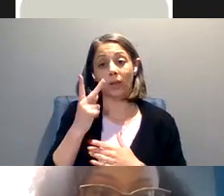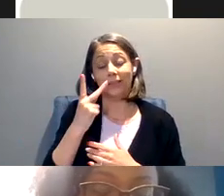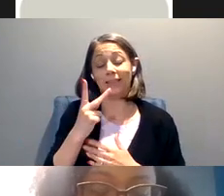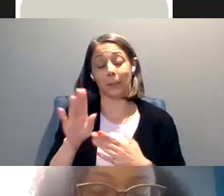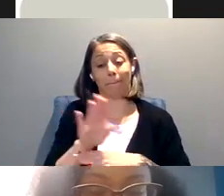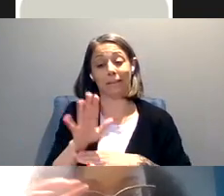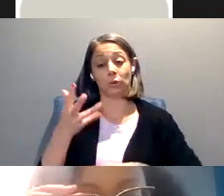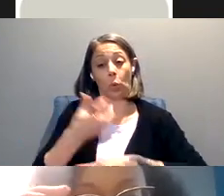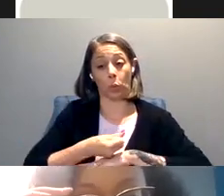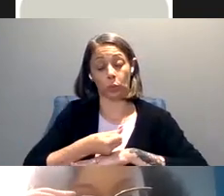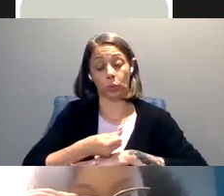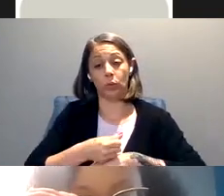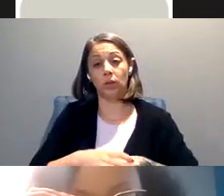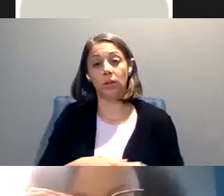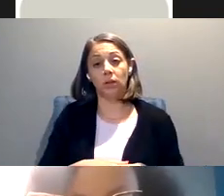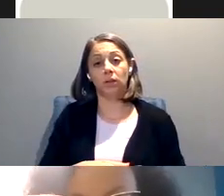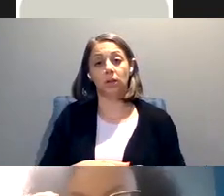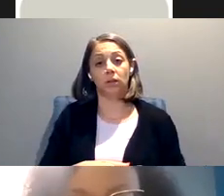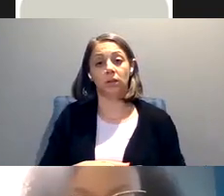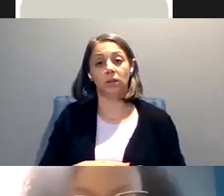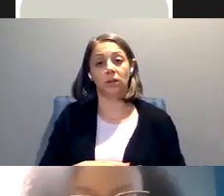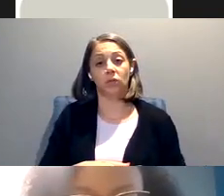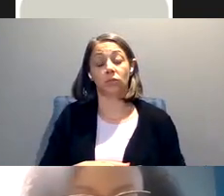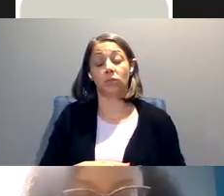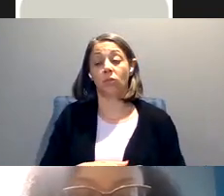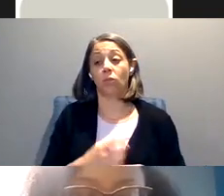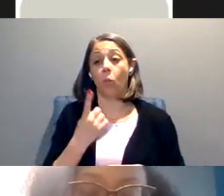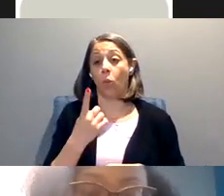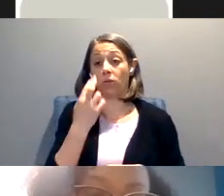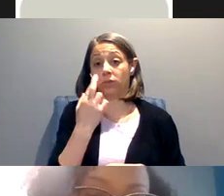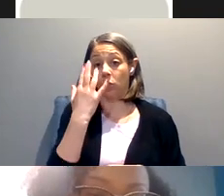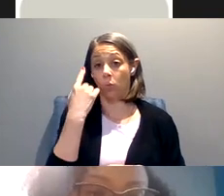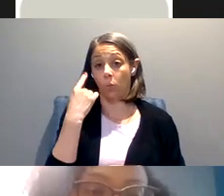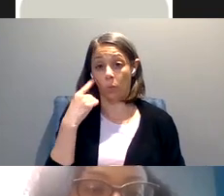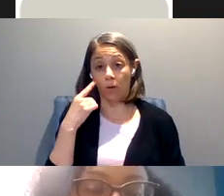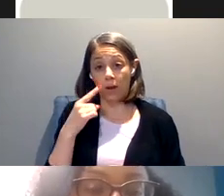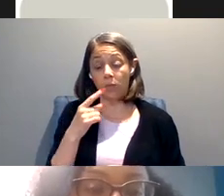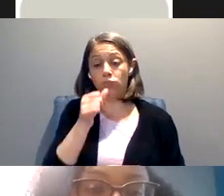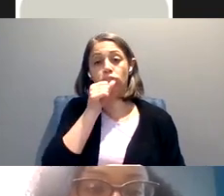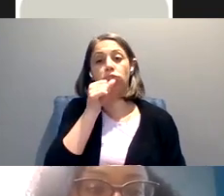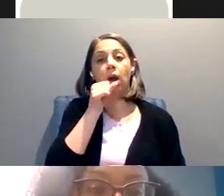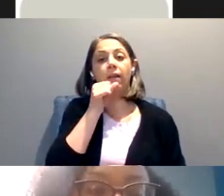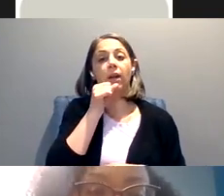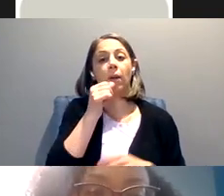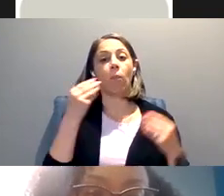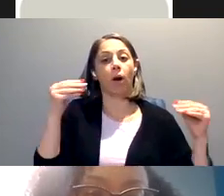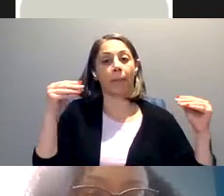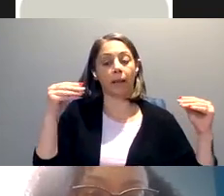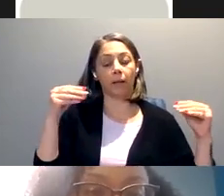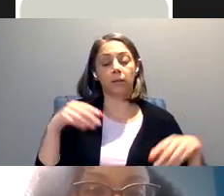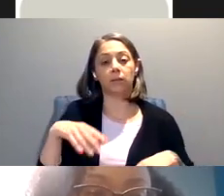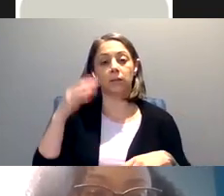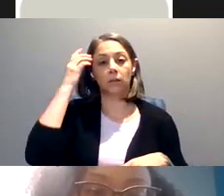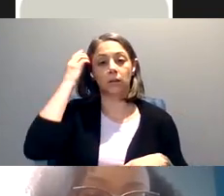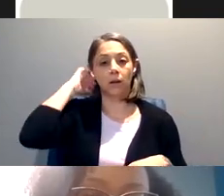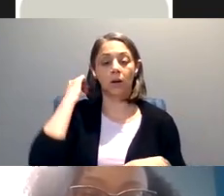closures. And one of the reasons for that is that the private marketplace, or where business owners